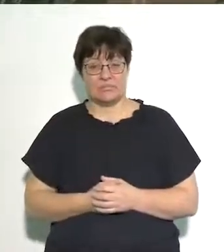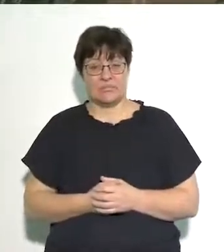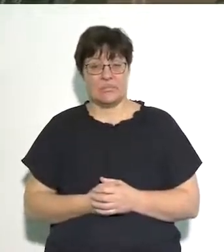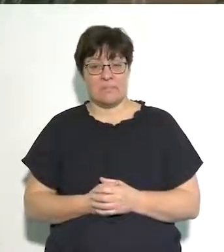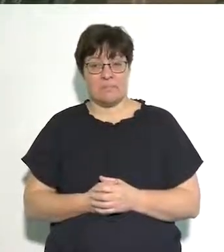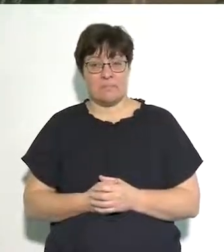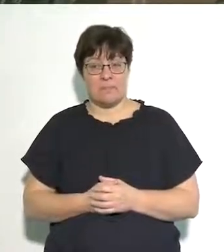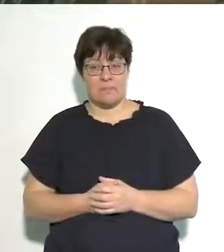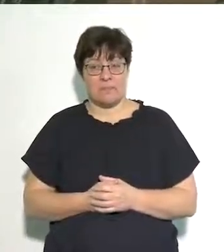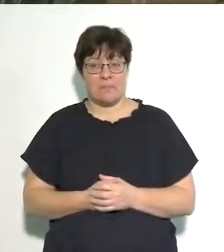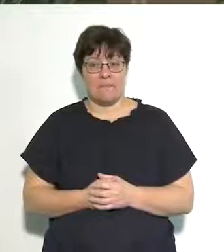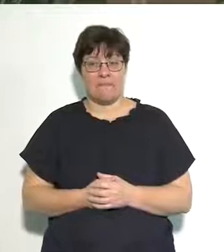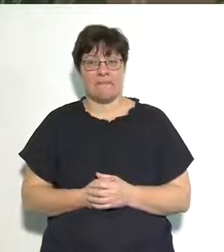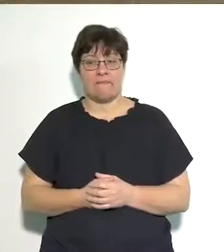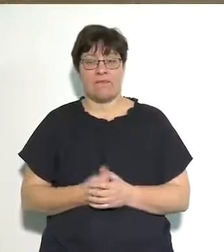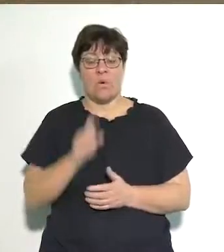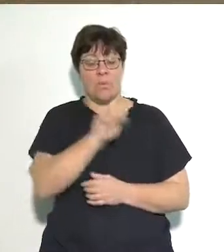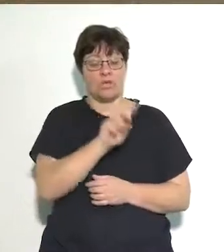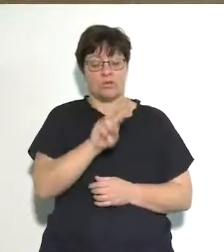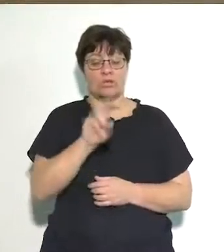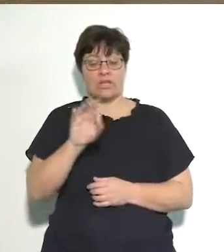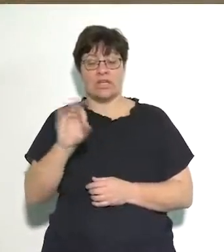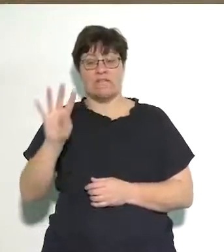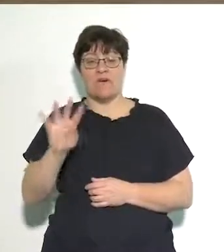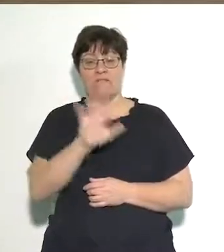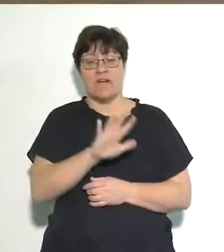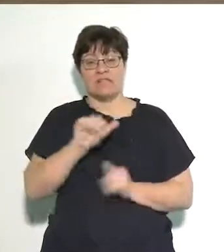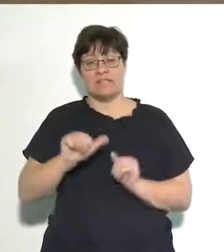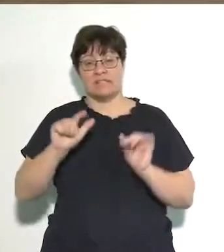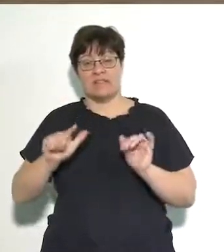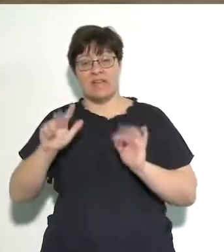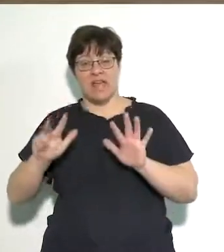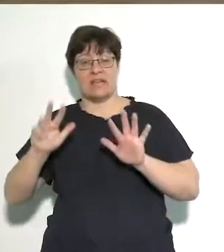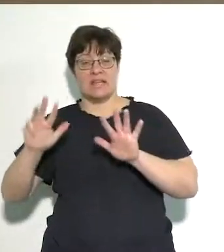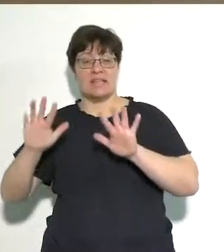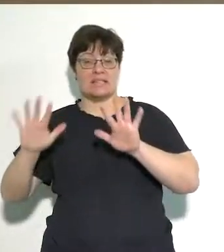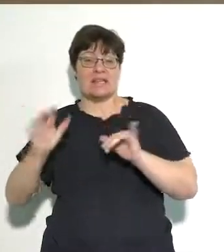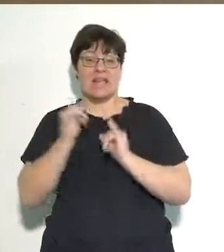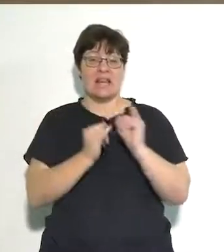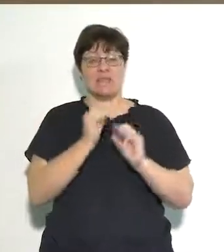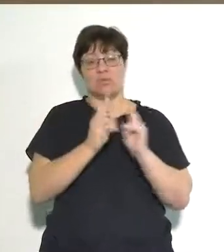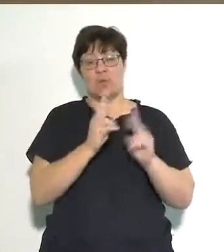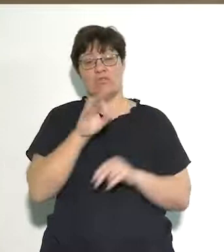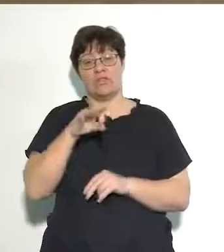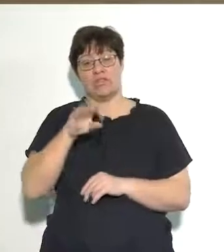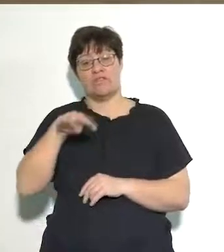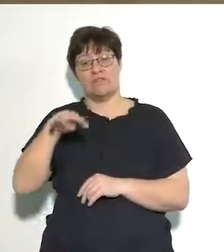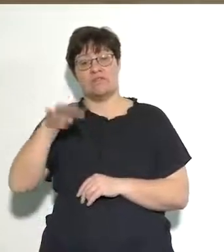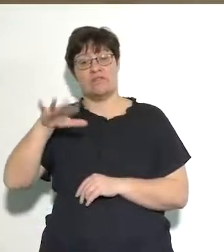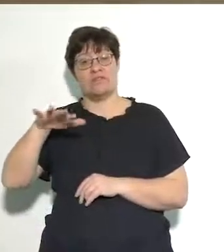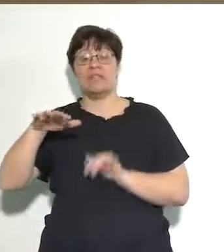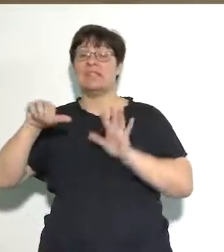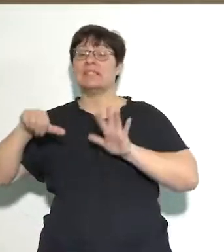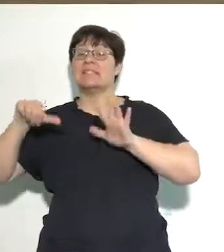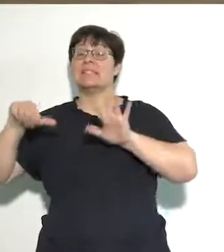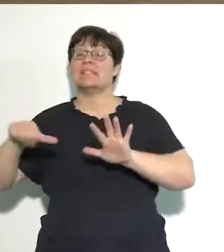collectively, or what the sum of 4 times 4 is. 1, 2, 3, 4, 5, 6, 7, 8, 9, 10, 11, 12, 13, 14, 15,